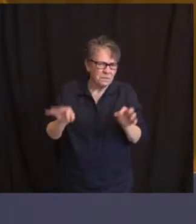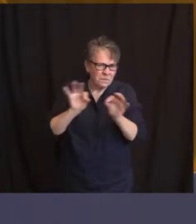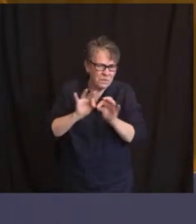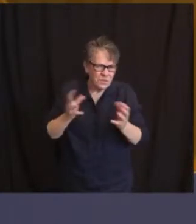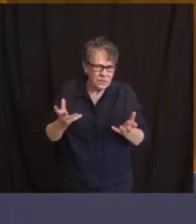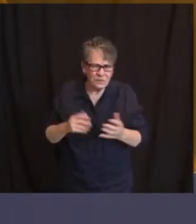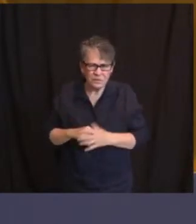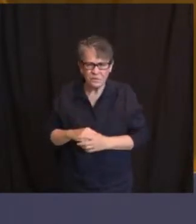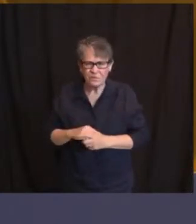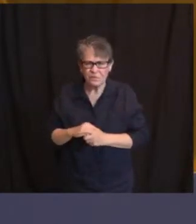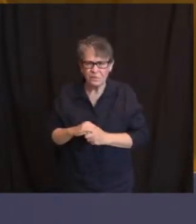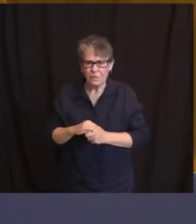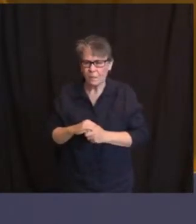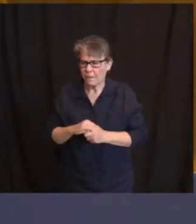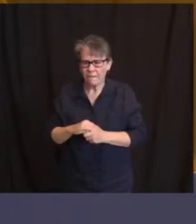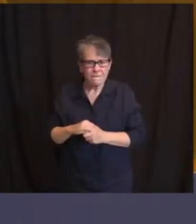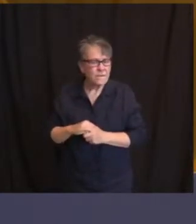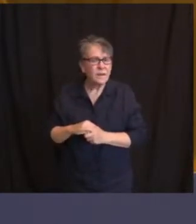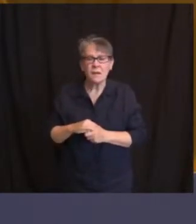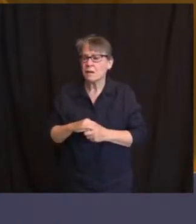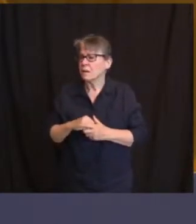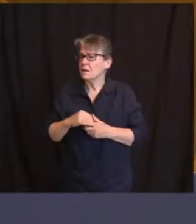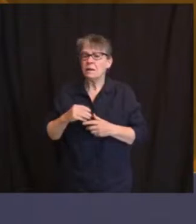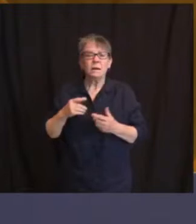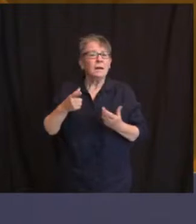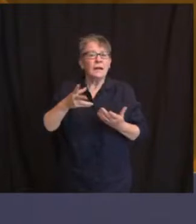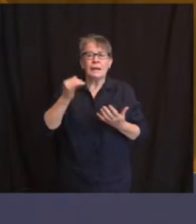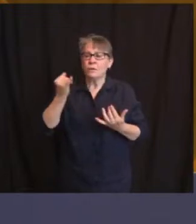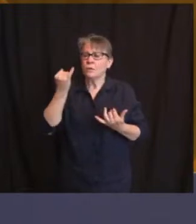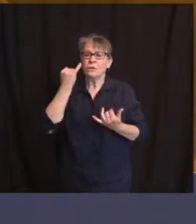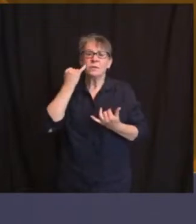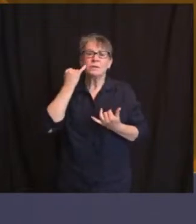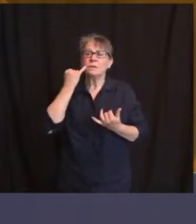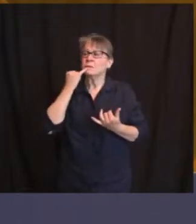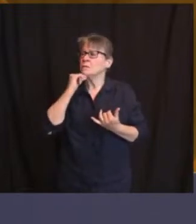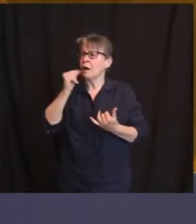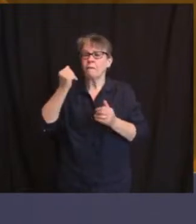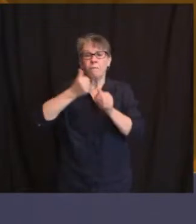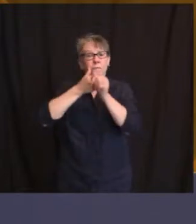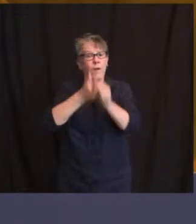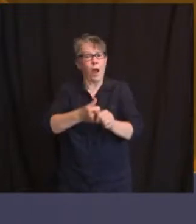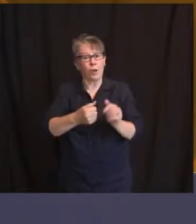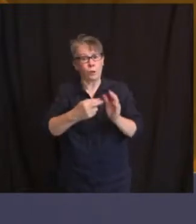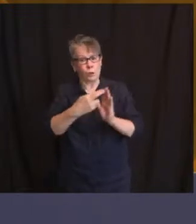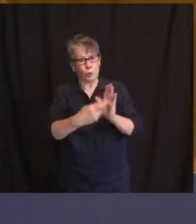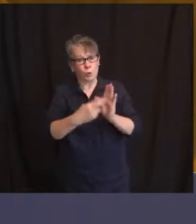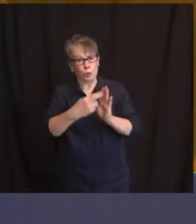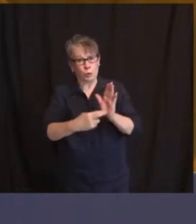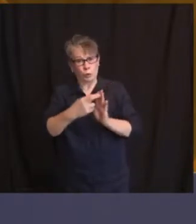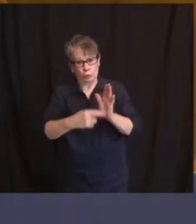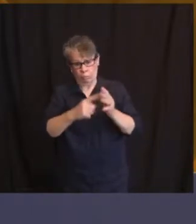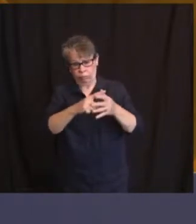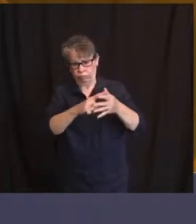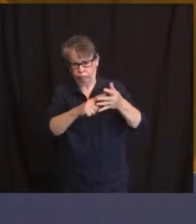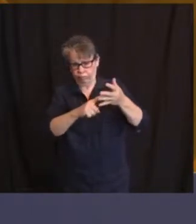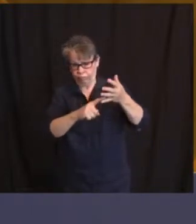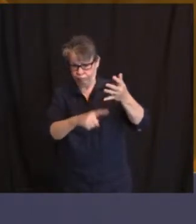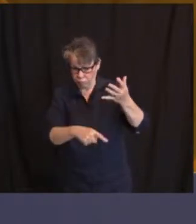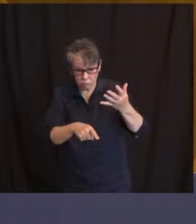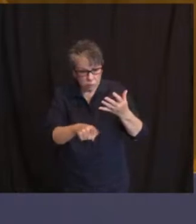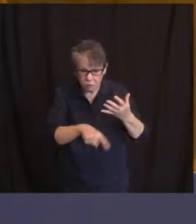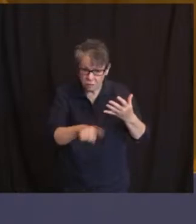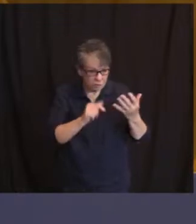Testing in long-term care facilities is essential to control the spread of the virus and to identify asymptomatic